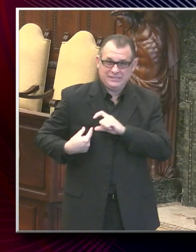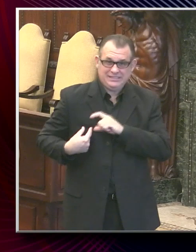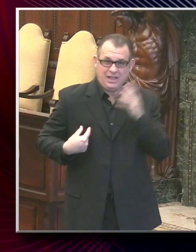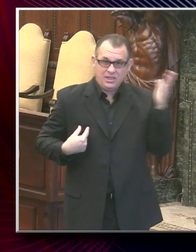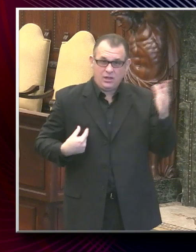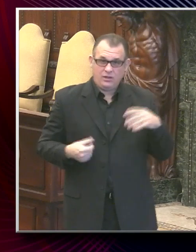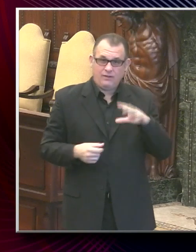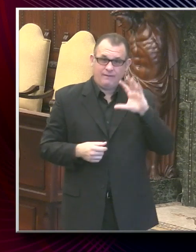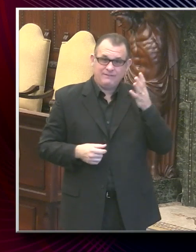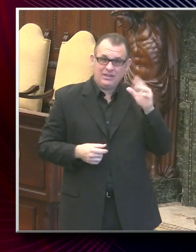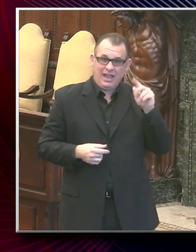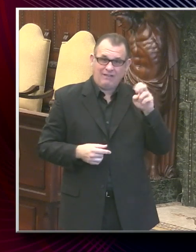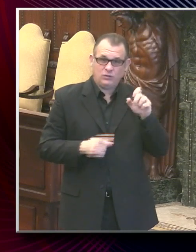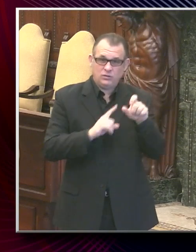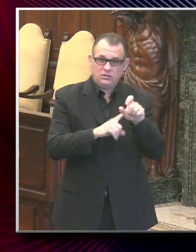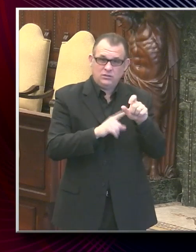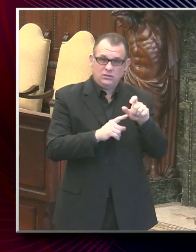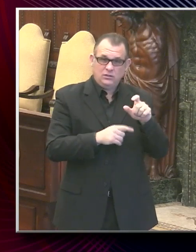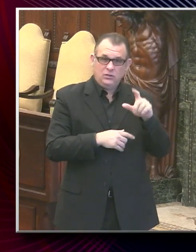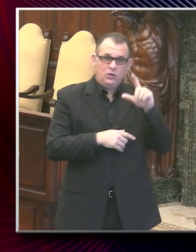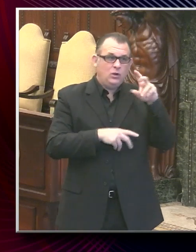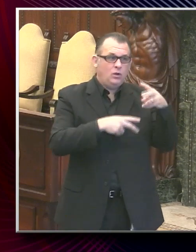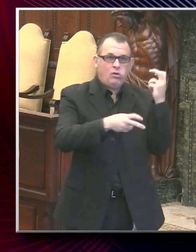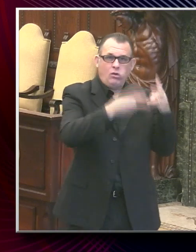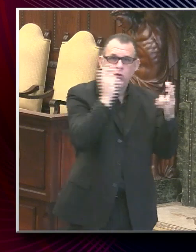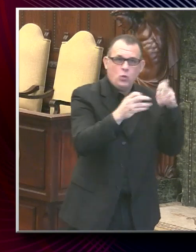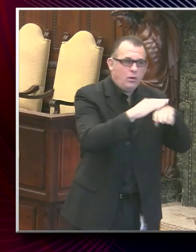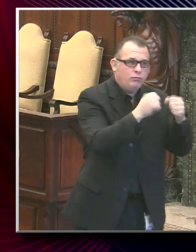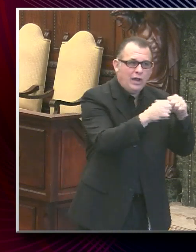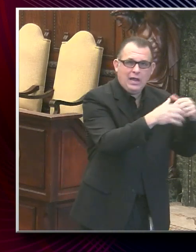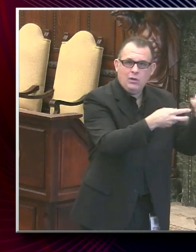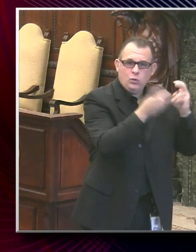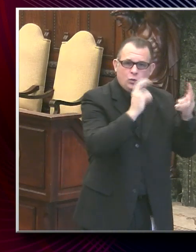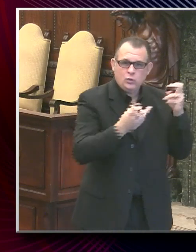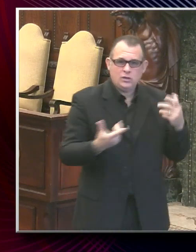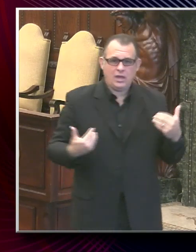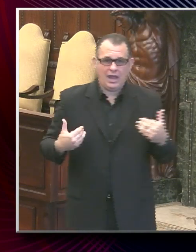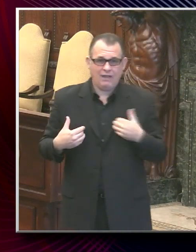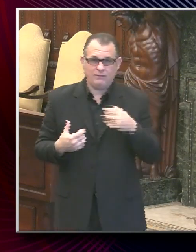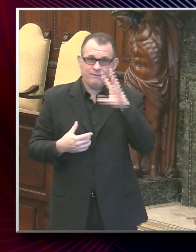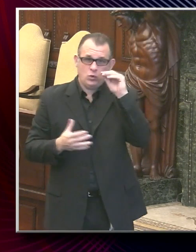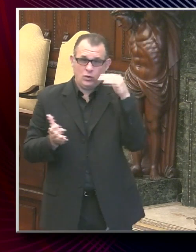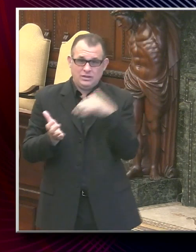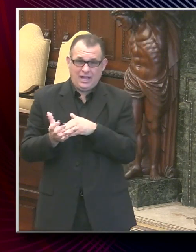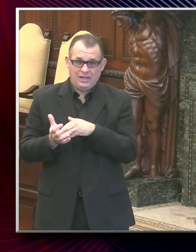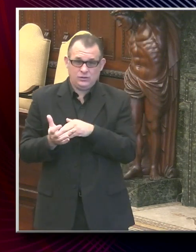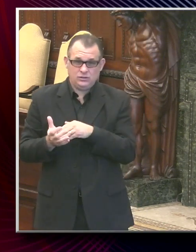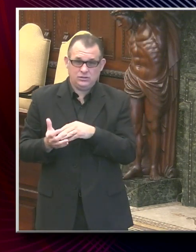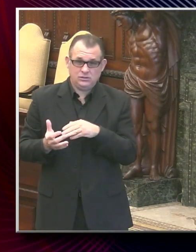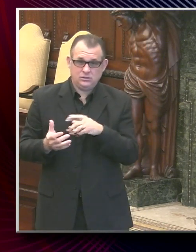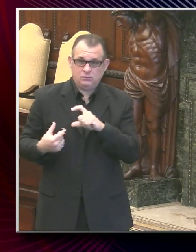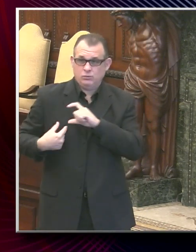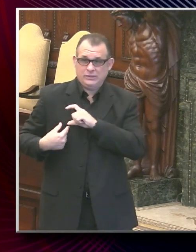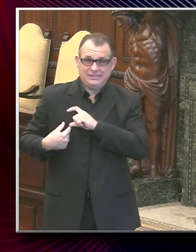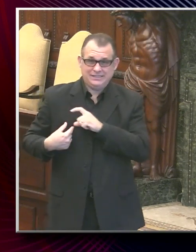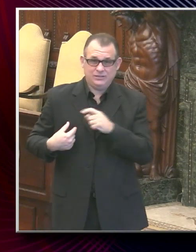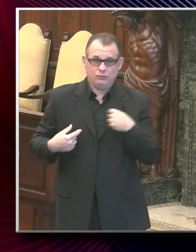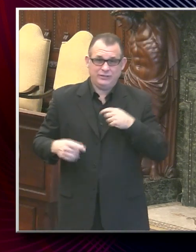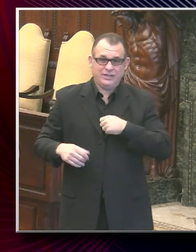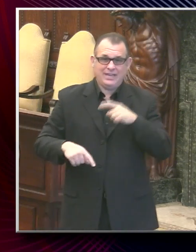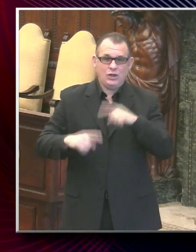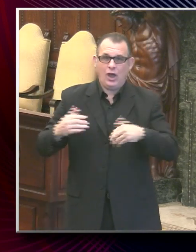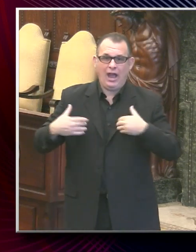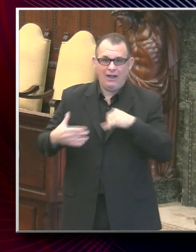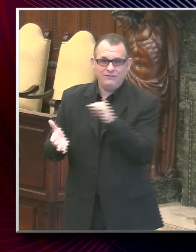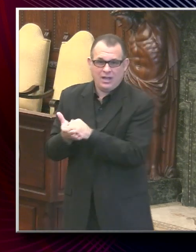looted. So, I mean, it's not as if, you know, we had 40,000 police, which we never could ever have and afford to have, you can